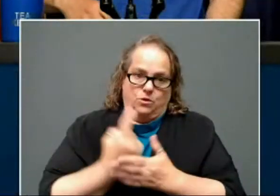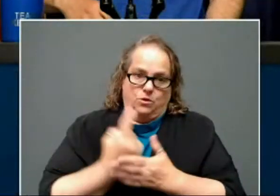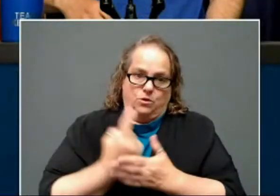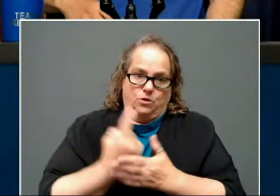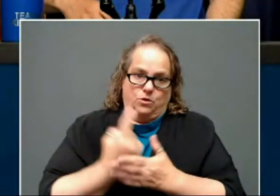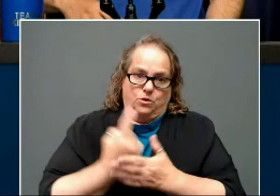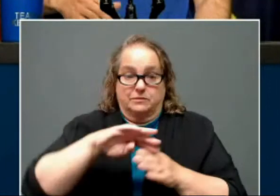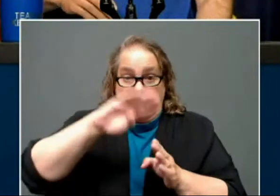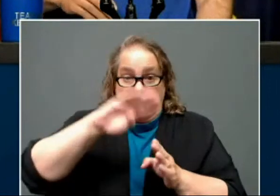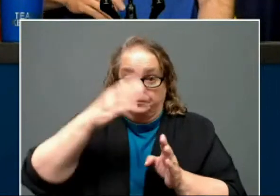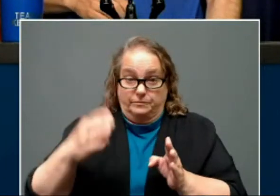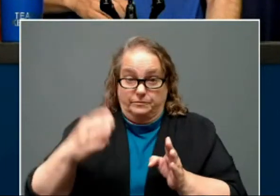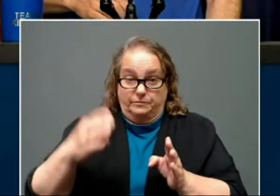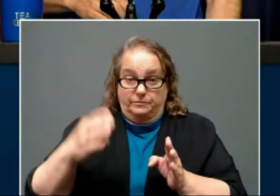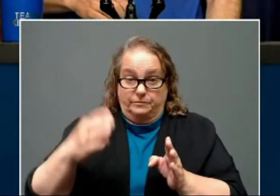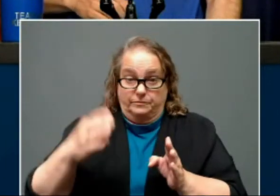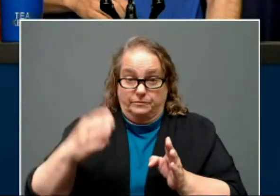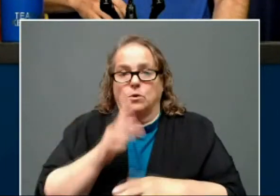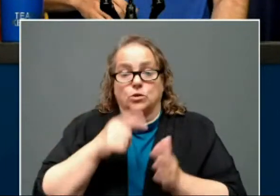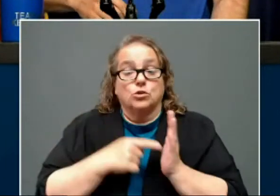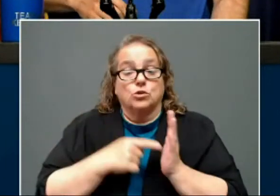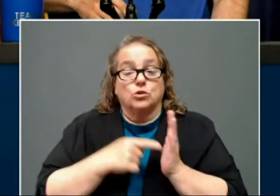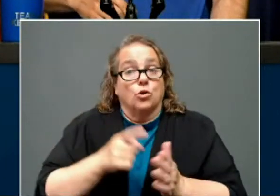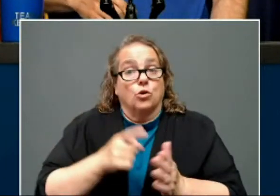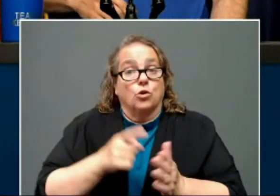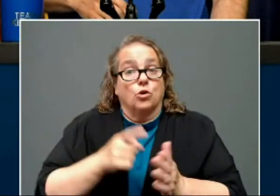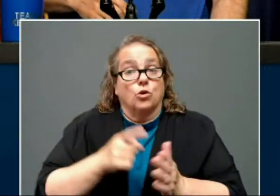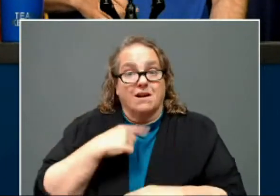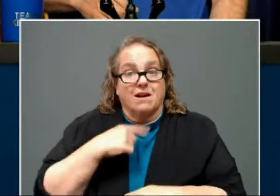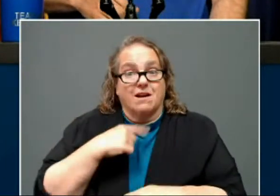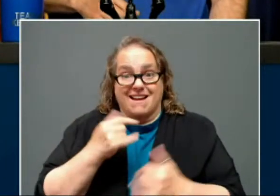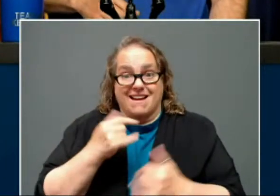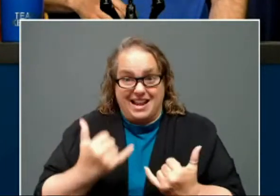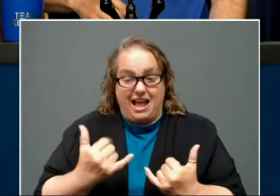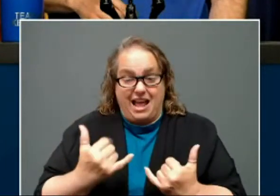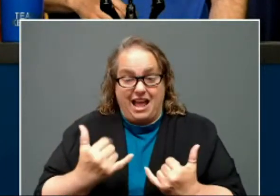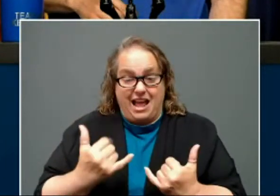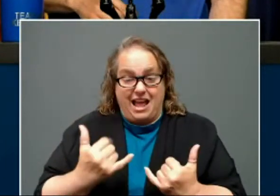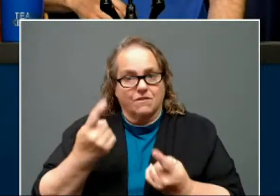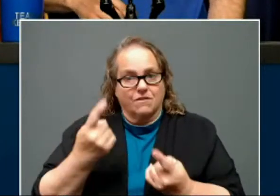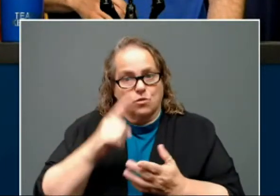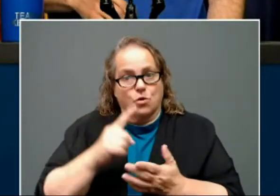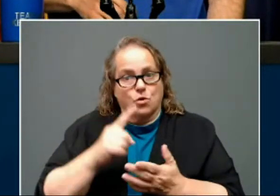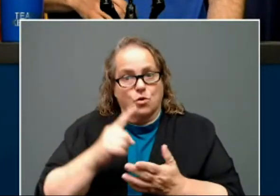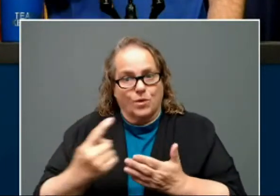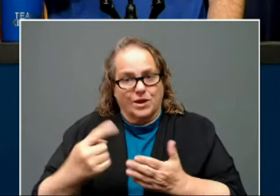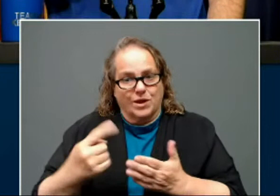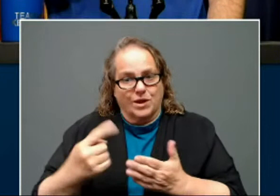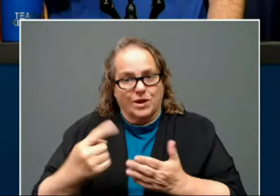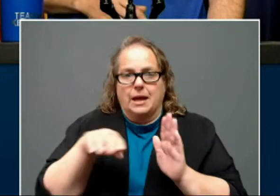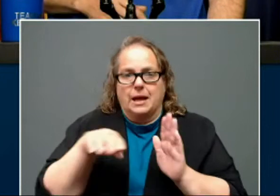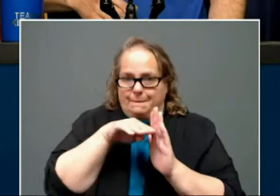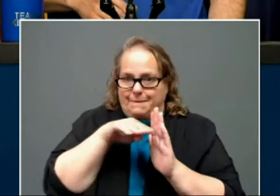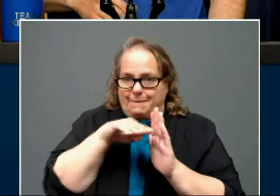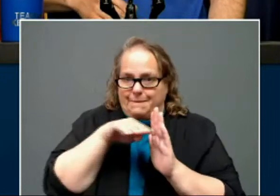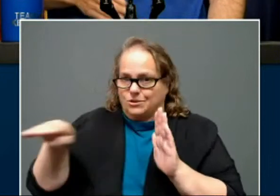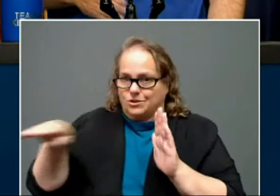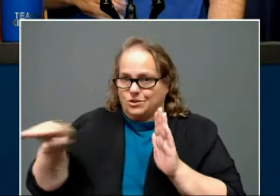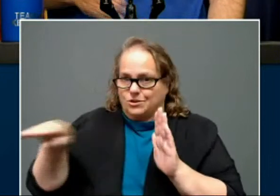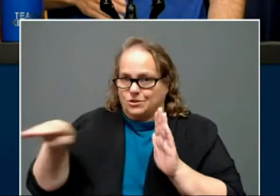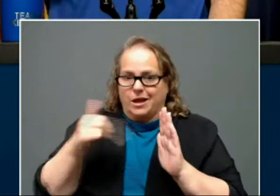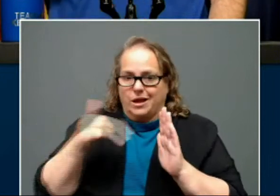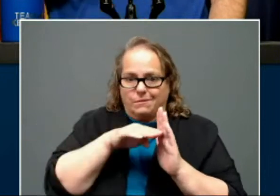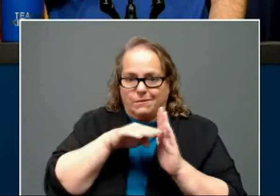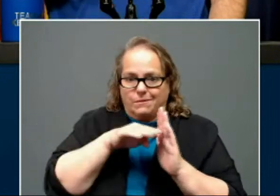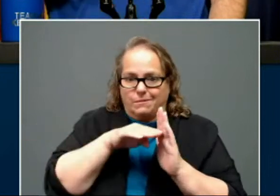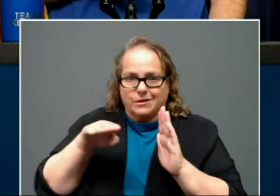chart, which is going to show you that we are indeed and have been for weeks in a plateau. We certainly